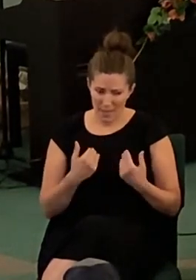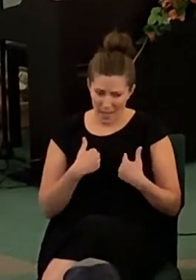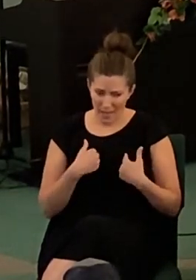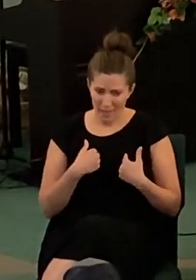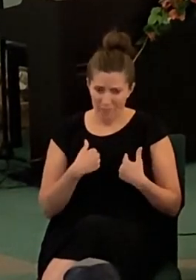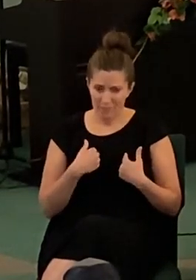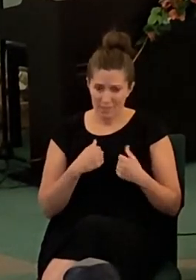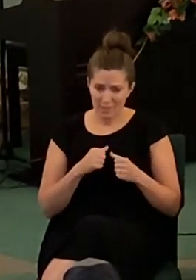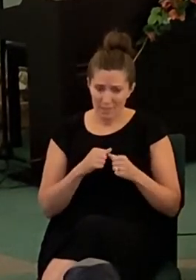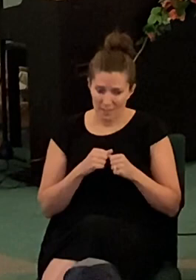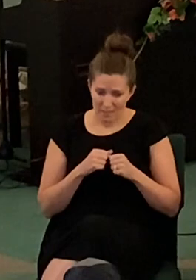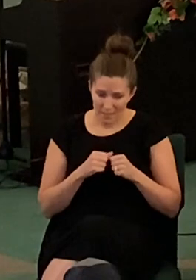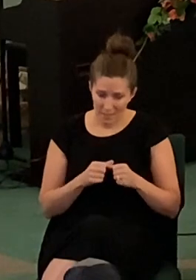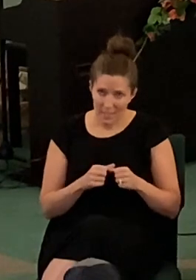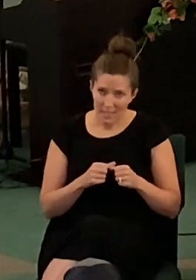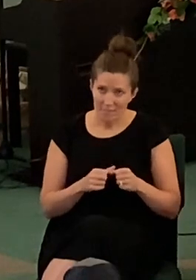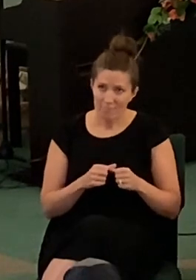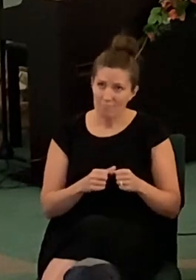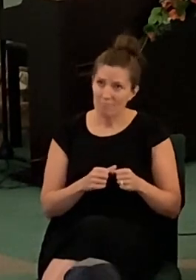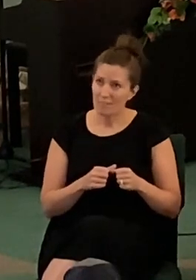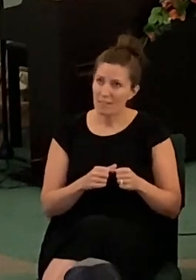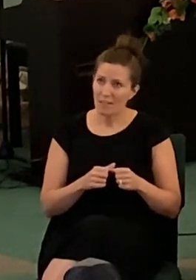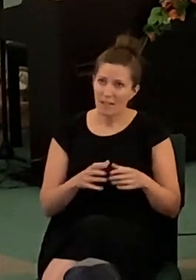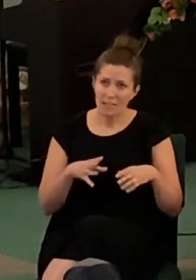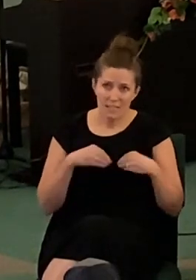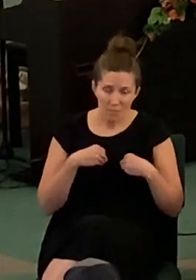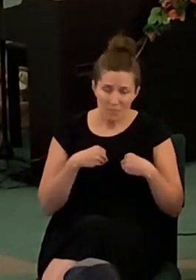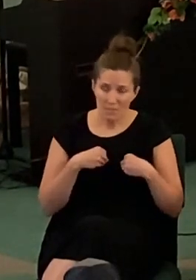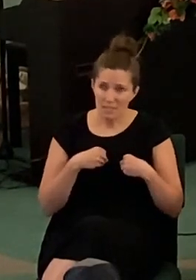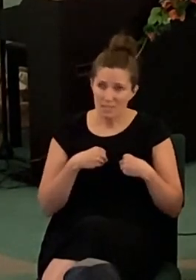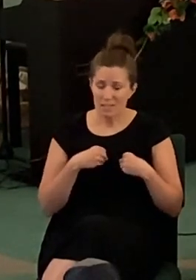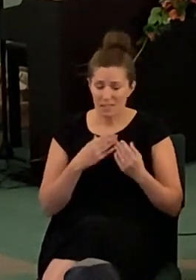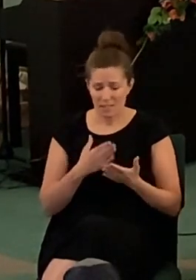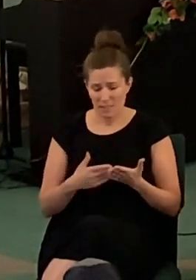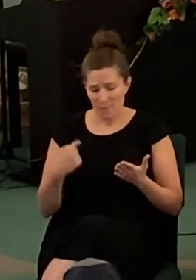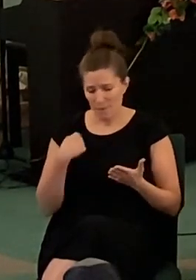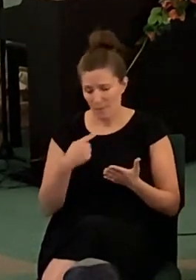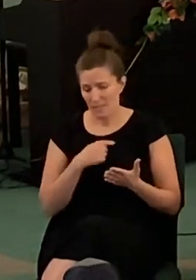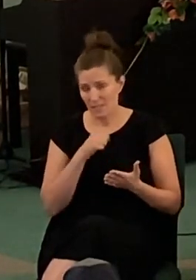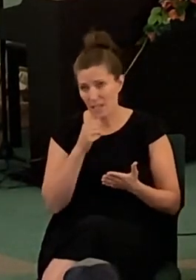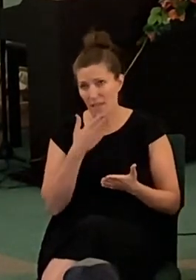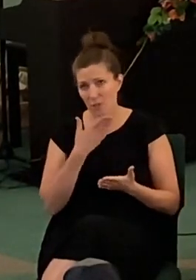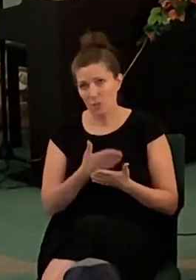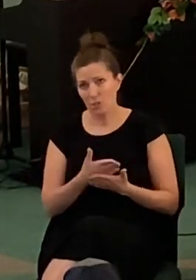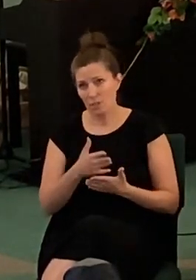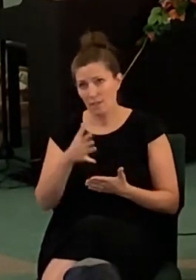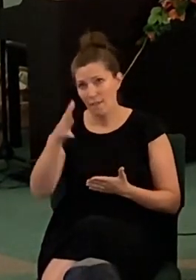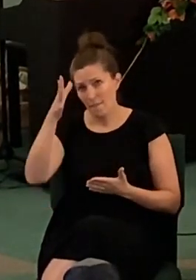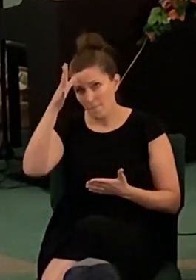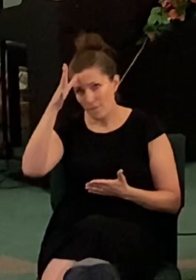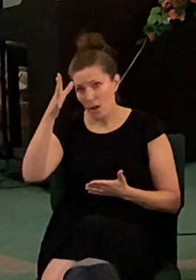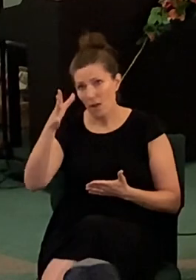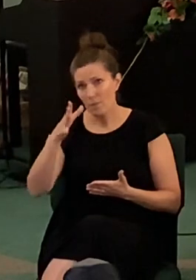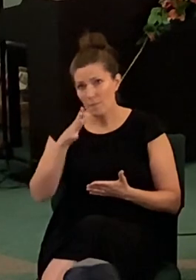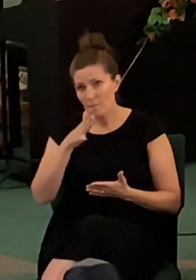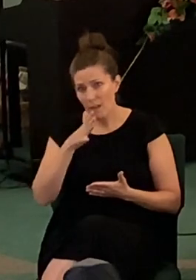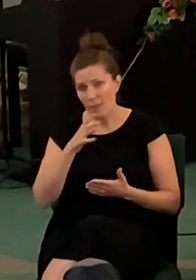acceptance. Some of us come from families where we didn't have a good father or mother to follow or